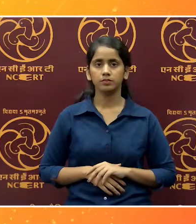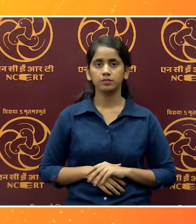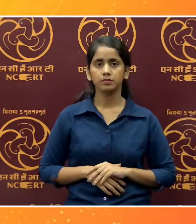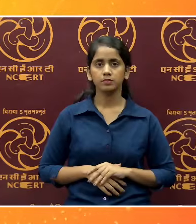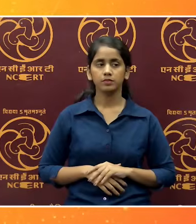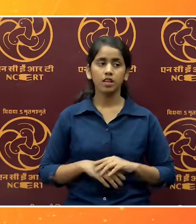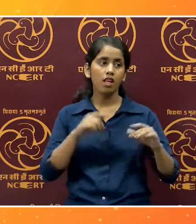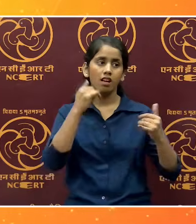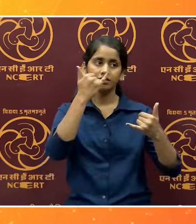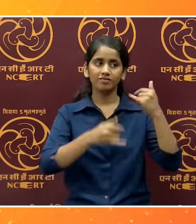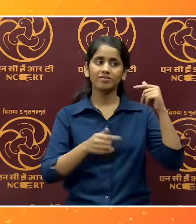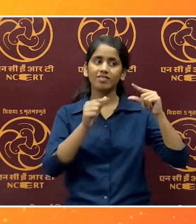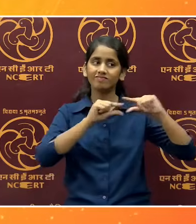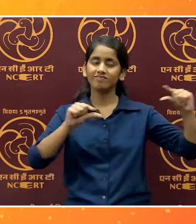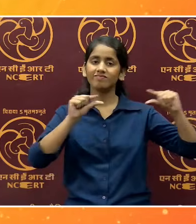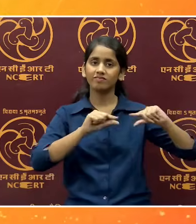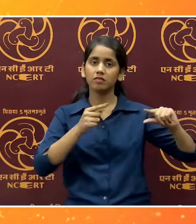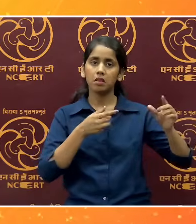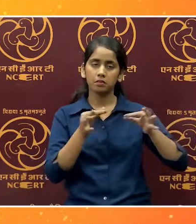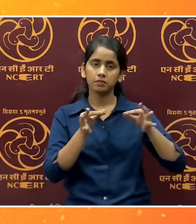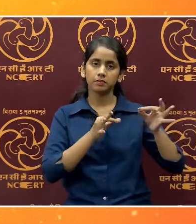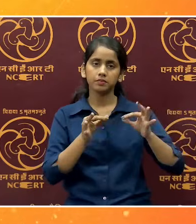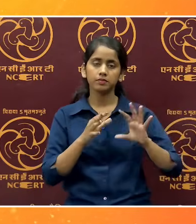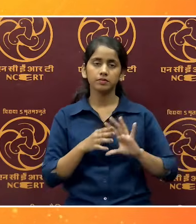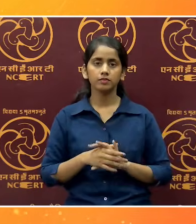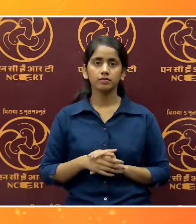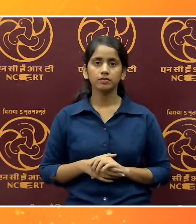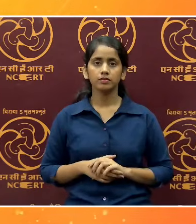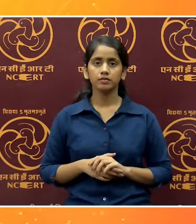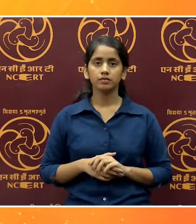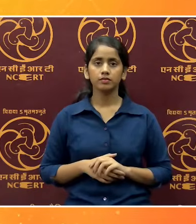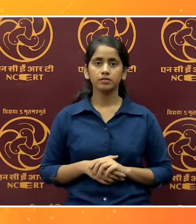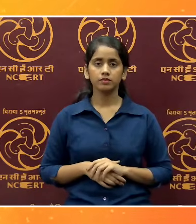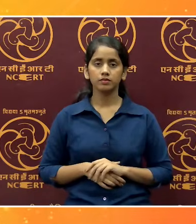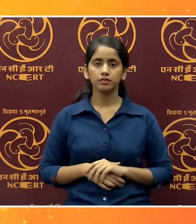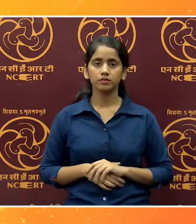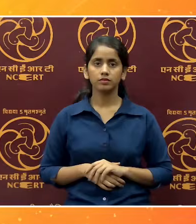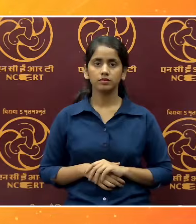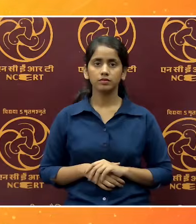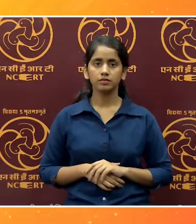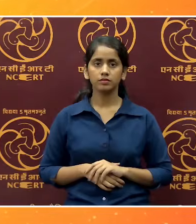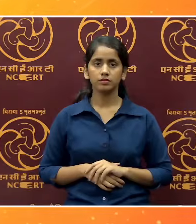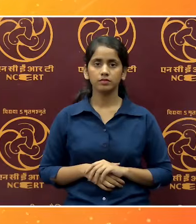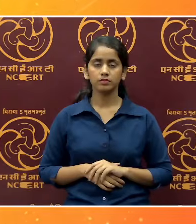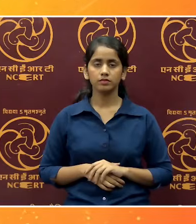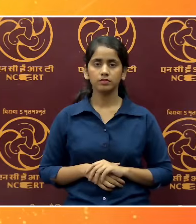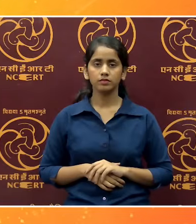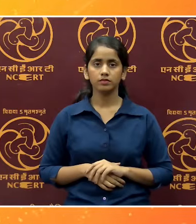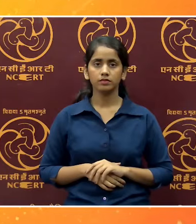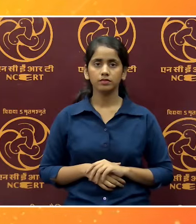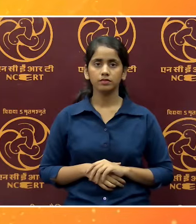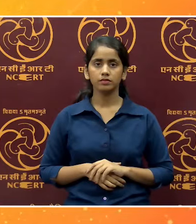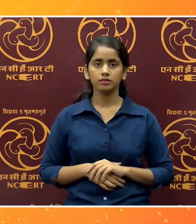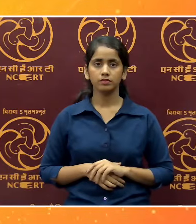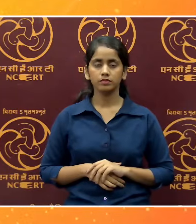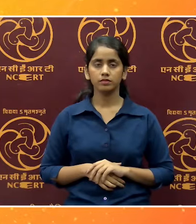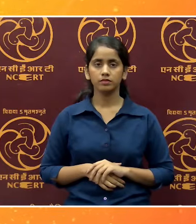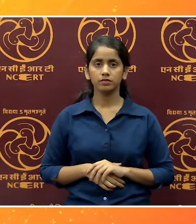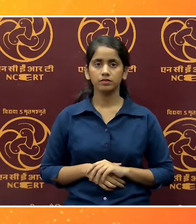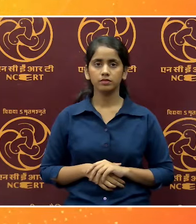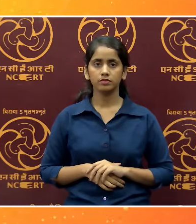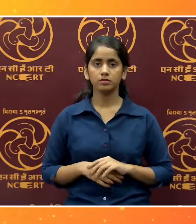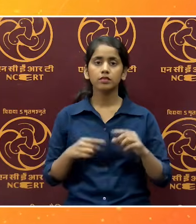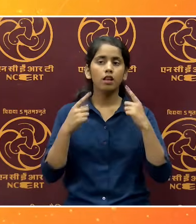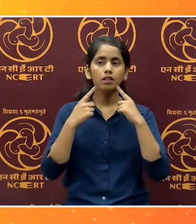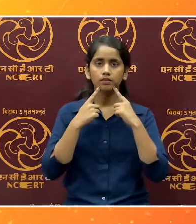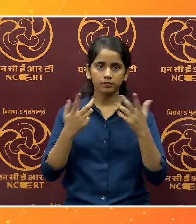the sky. With webbed feet, I swim with ease and leap so high in joyful breeze.